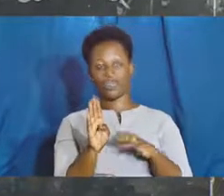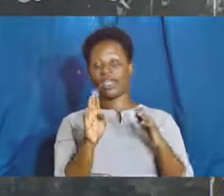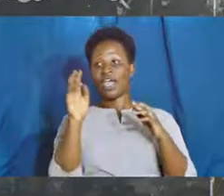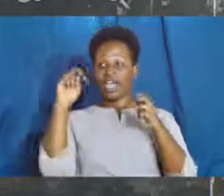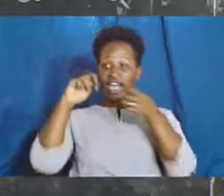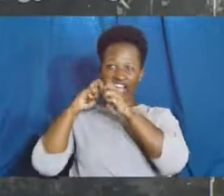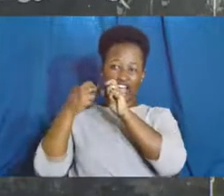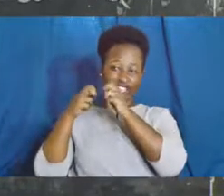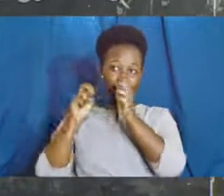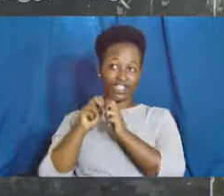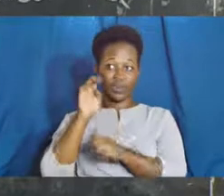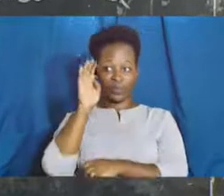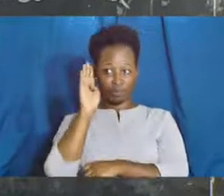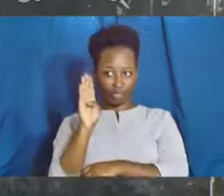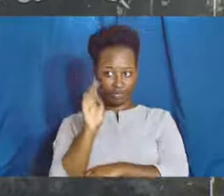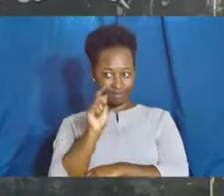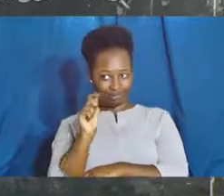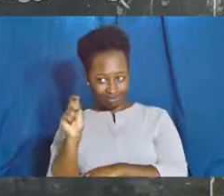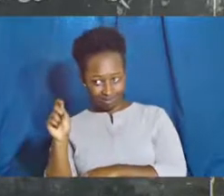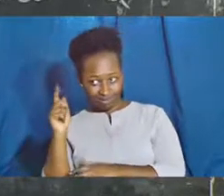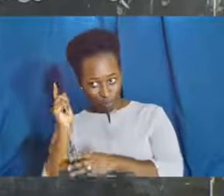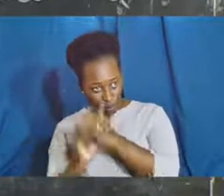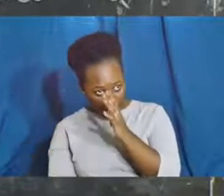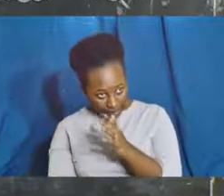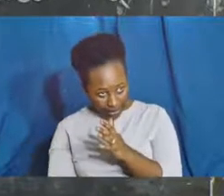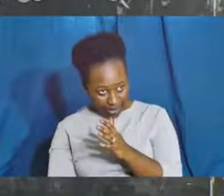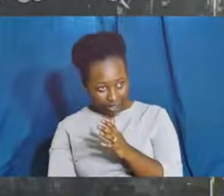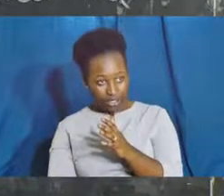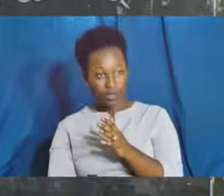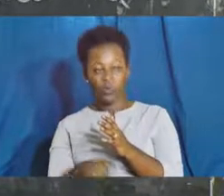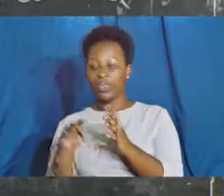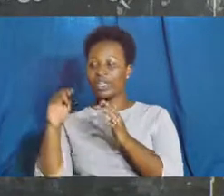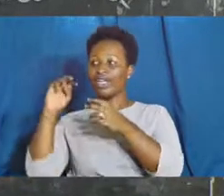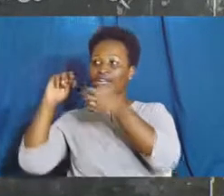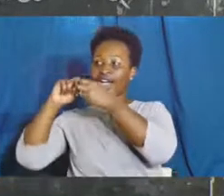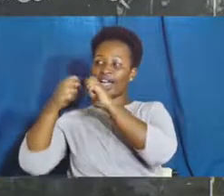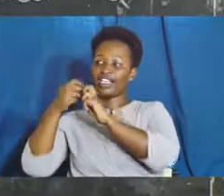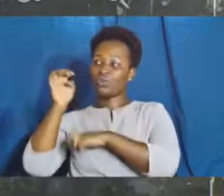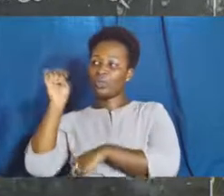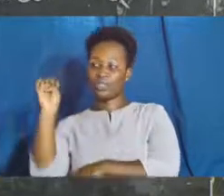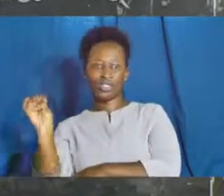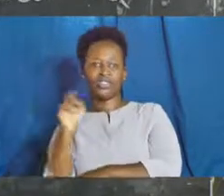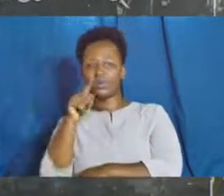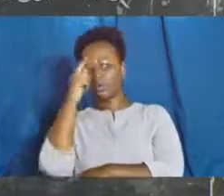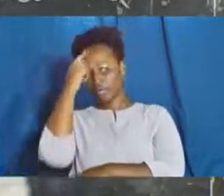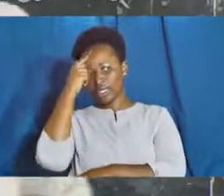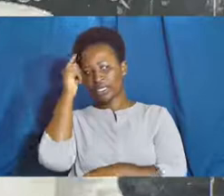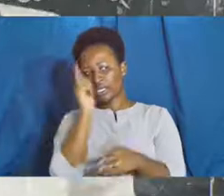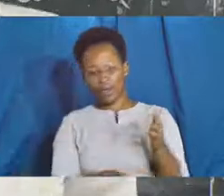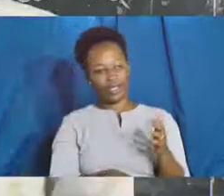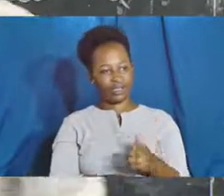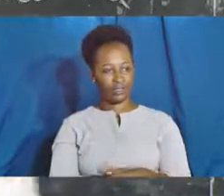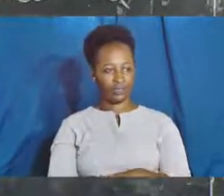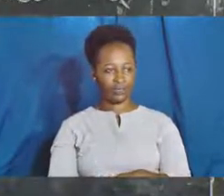The current at E. What do you think? Yes, good students. So I hope that to